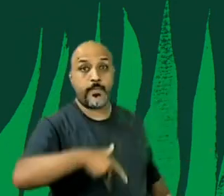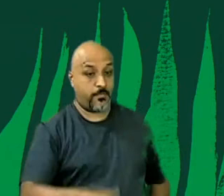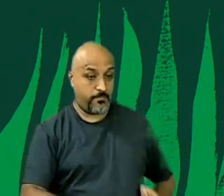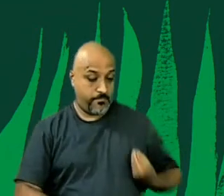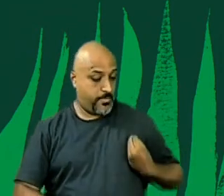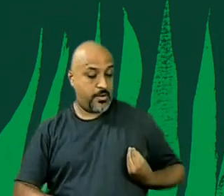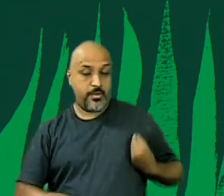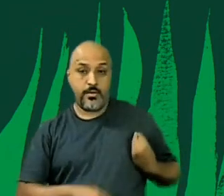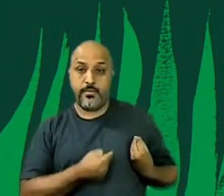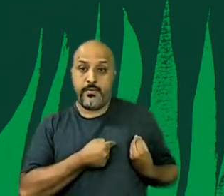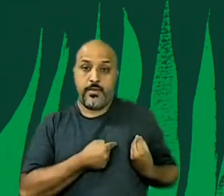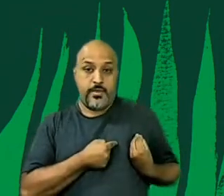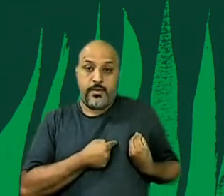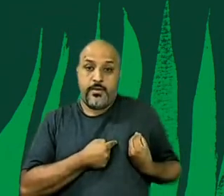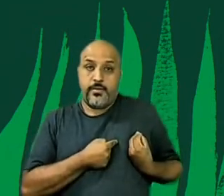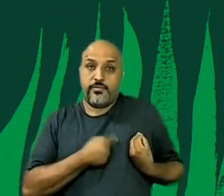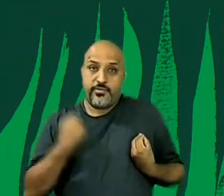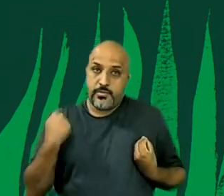present